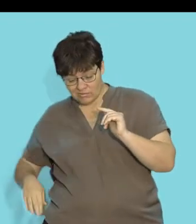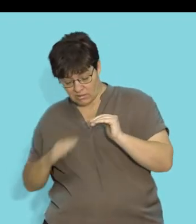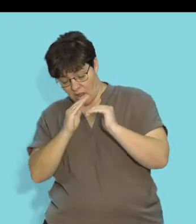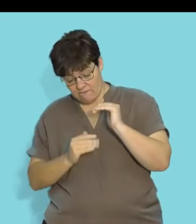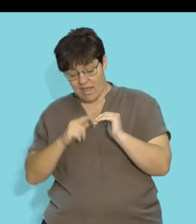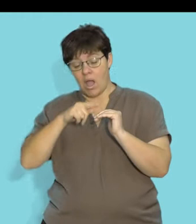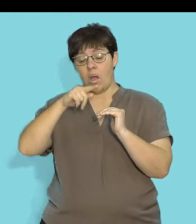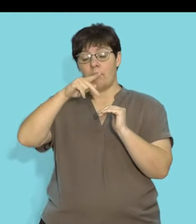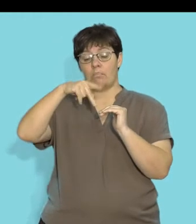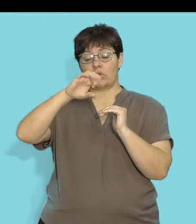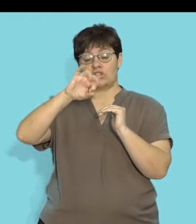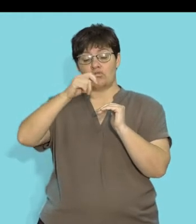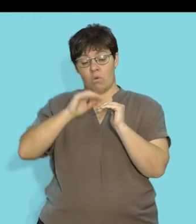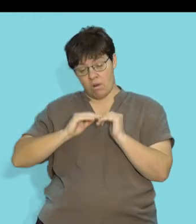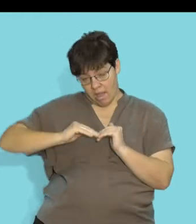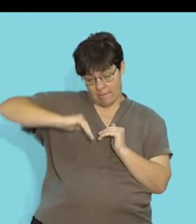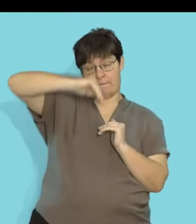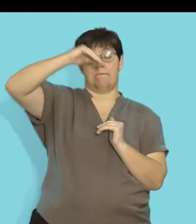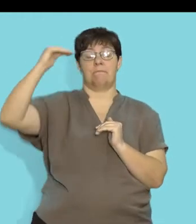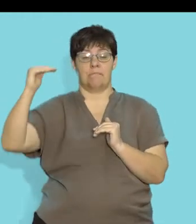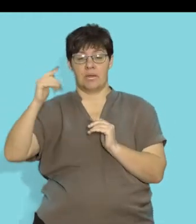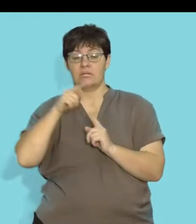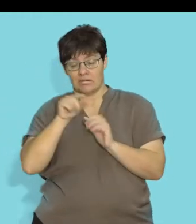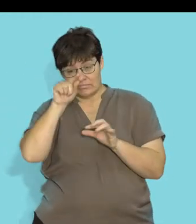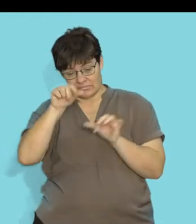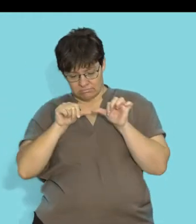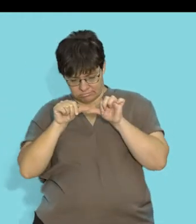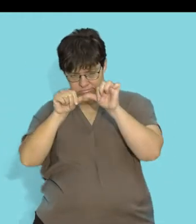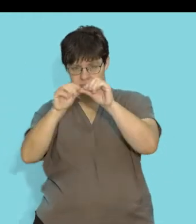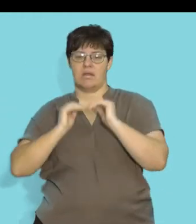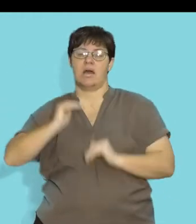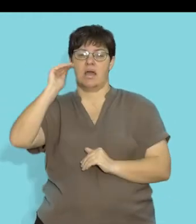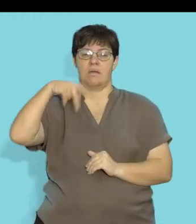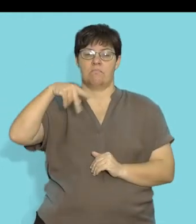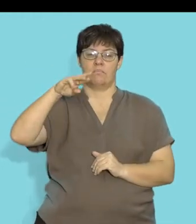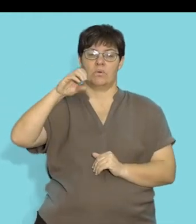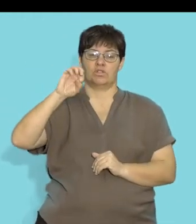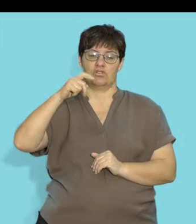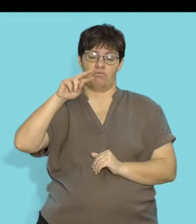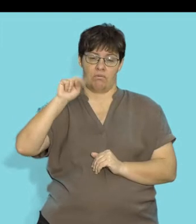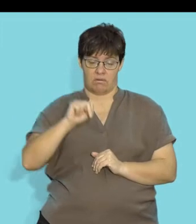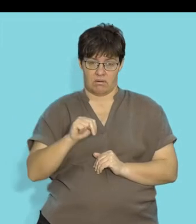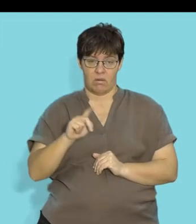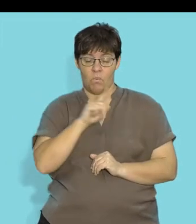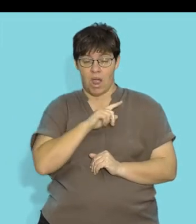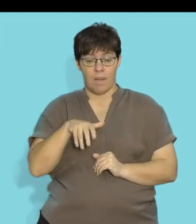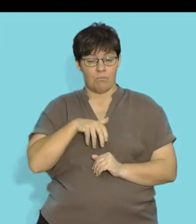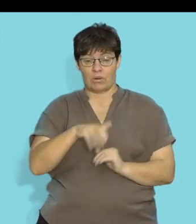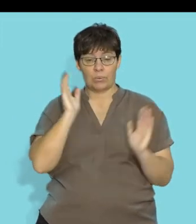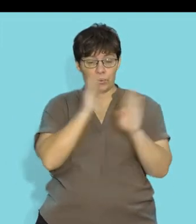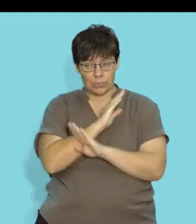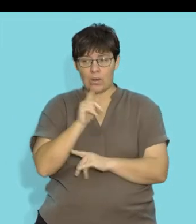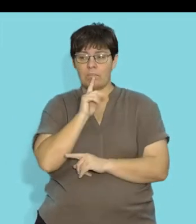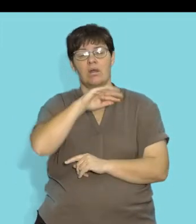that at day 28, the level of progesterone will continue to remain high. If this was a lady that was not